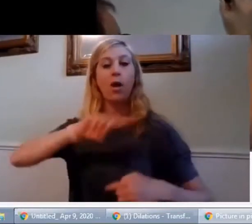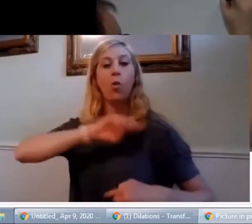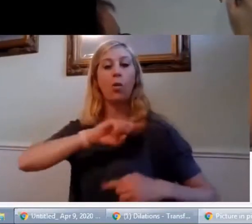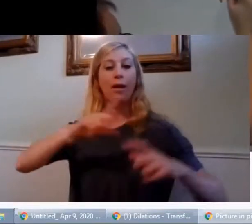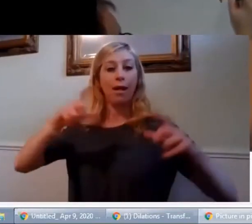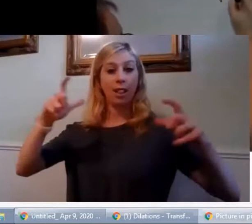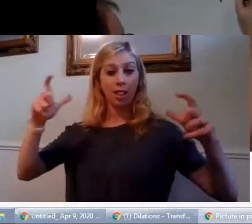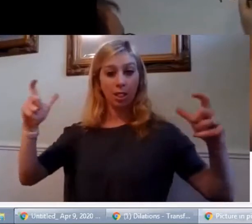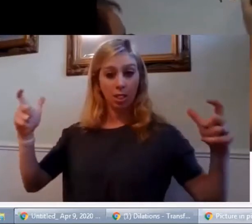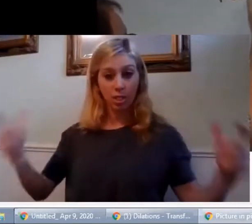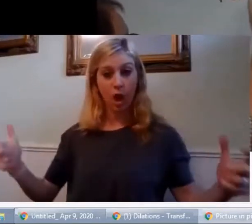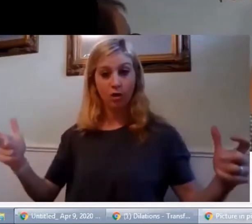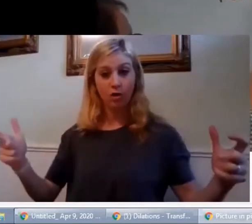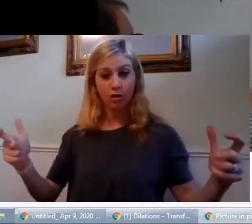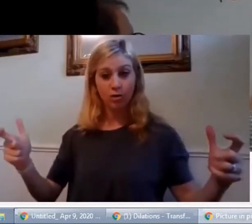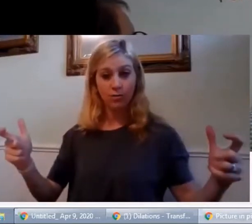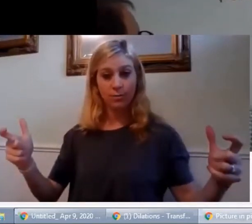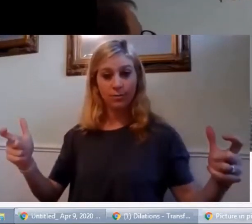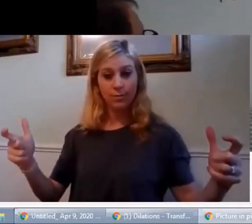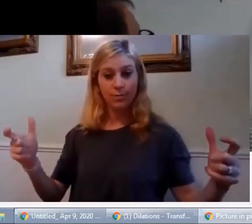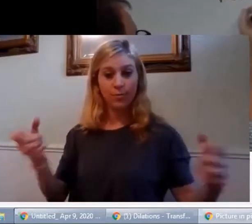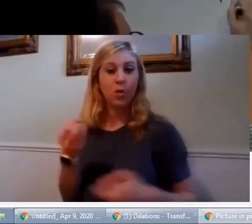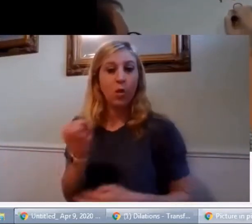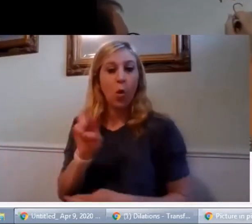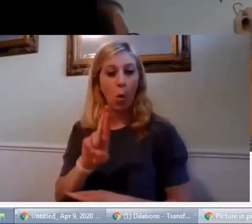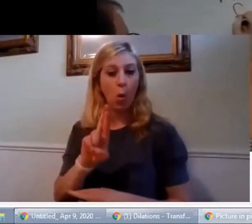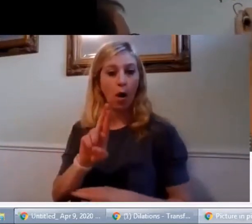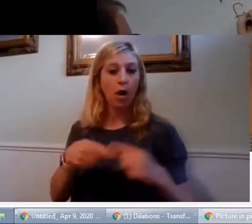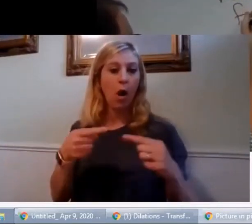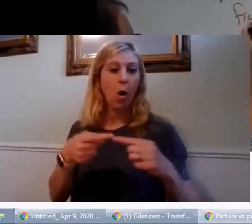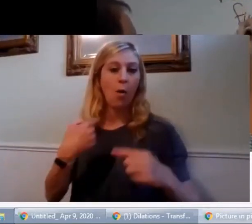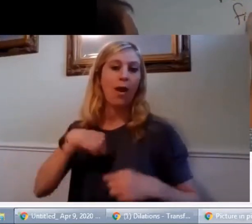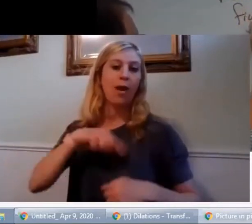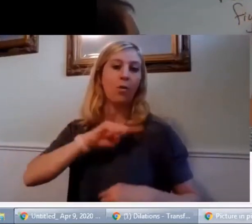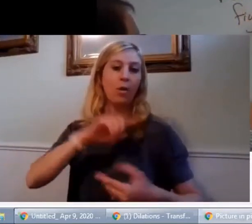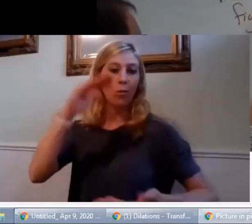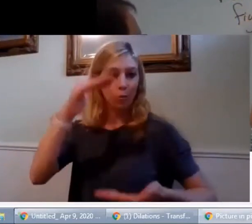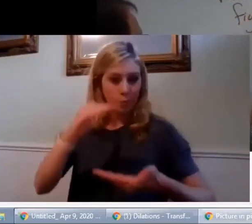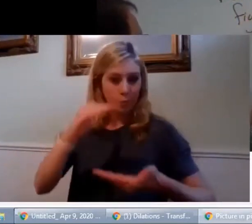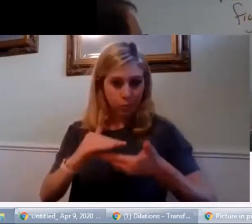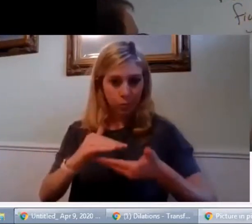or reduce a figure.